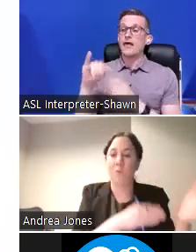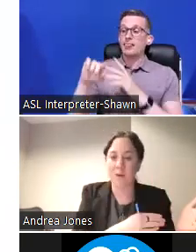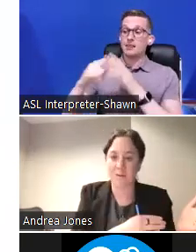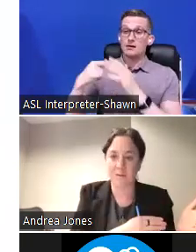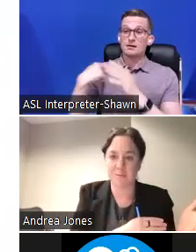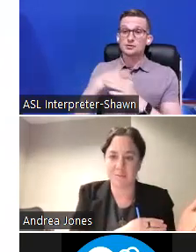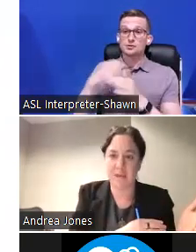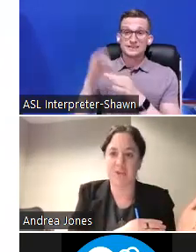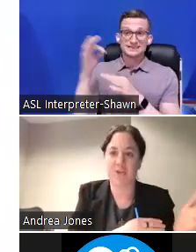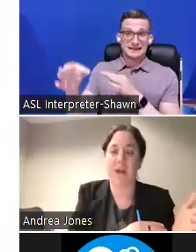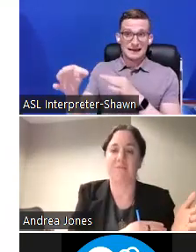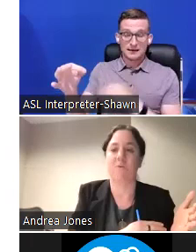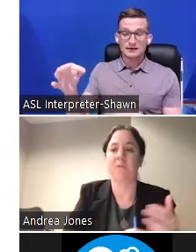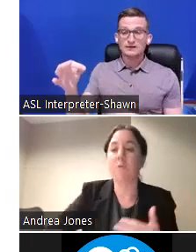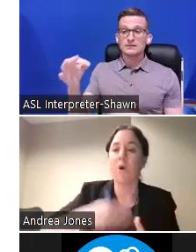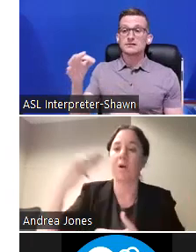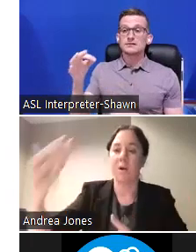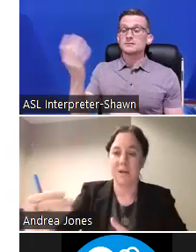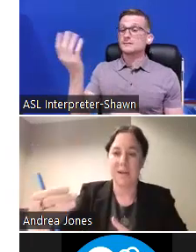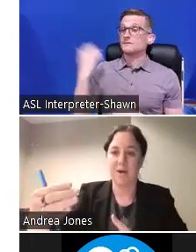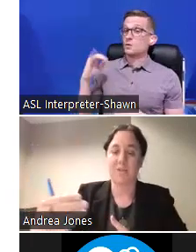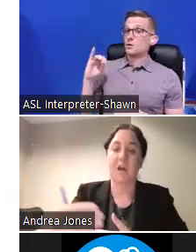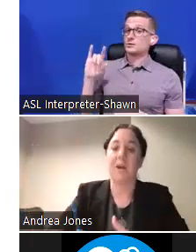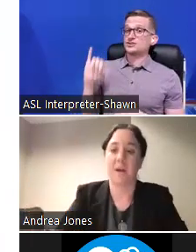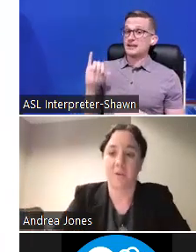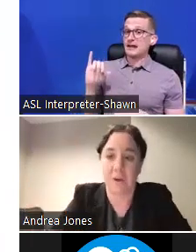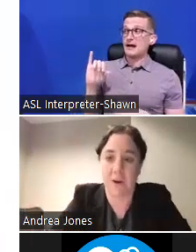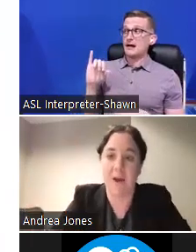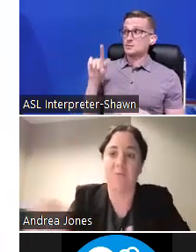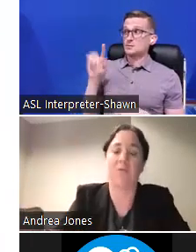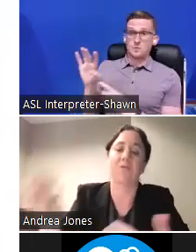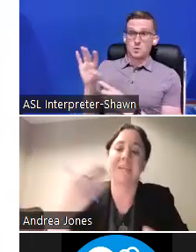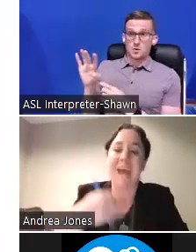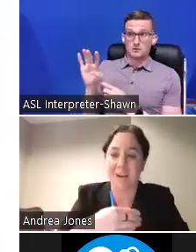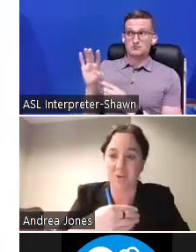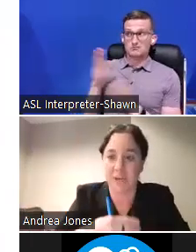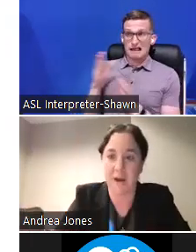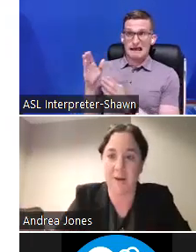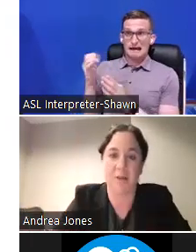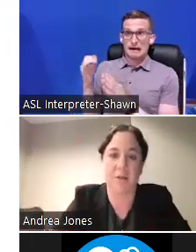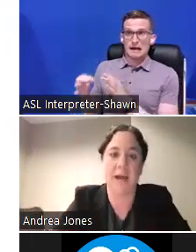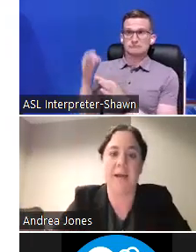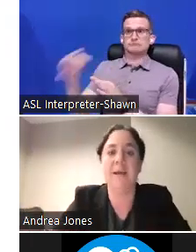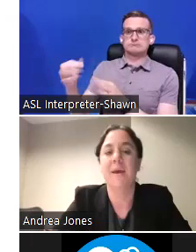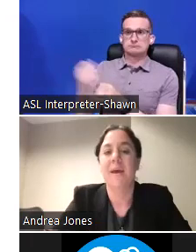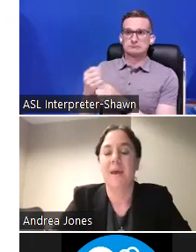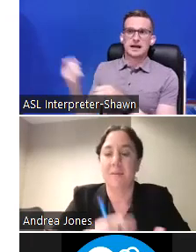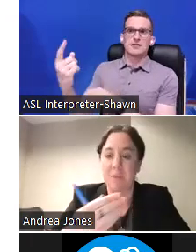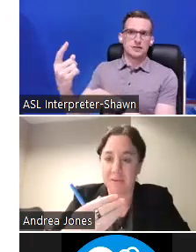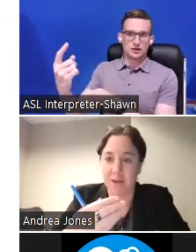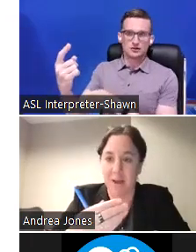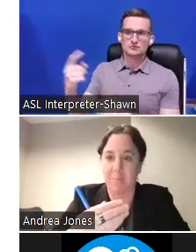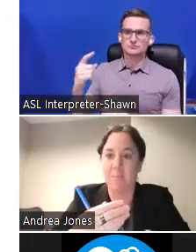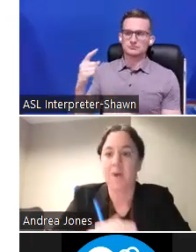ultimately it was in July of 24. Now it's another year out for those to actually come online. In